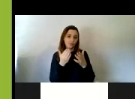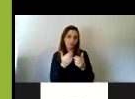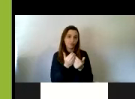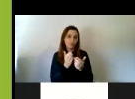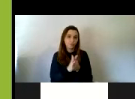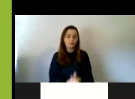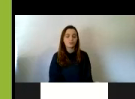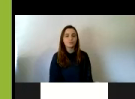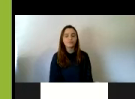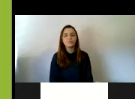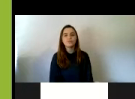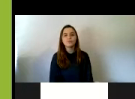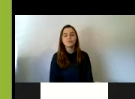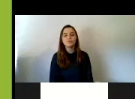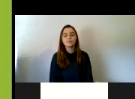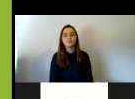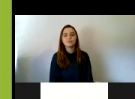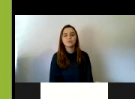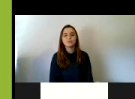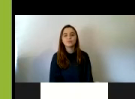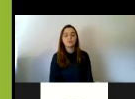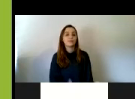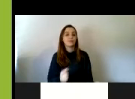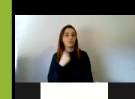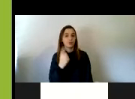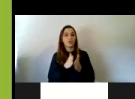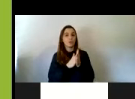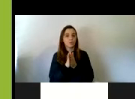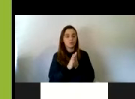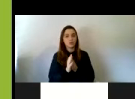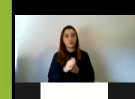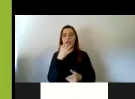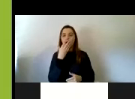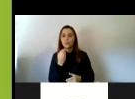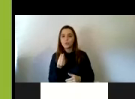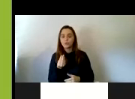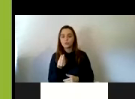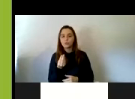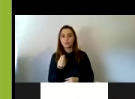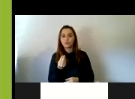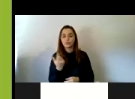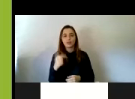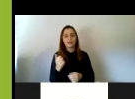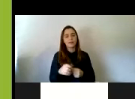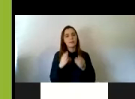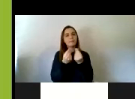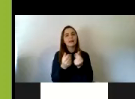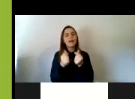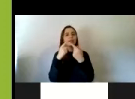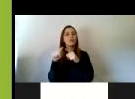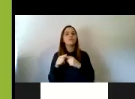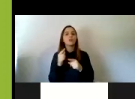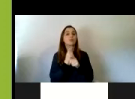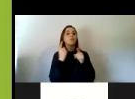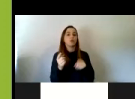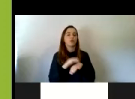So we use, and the students use 4 different tools because they have different moves